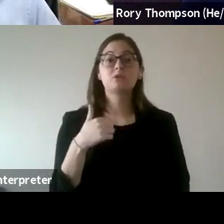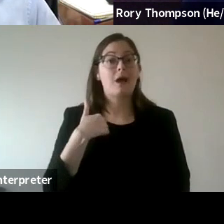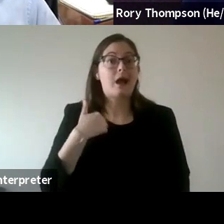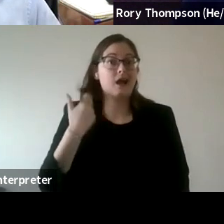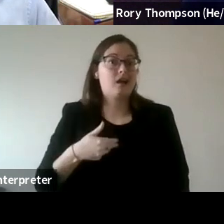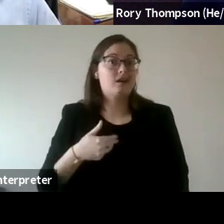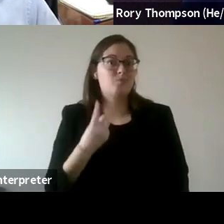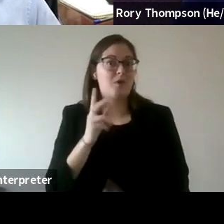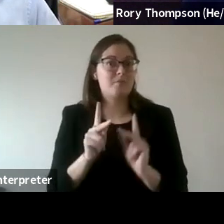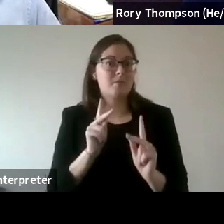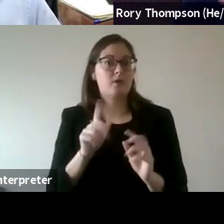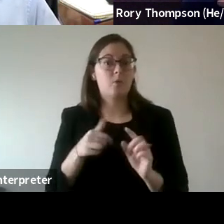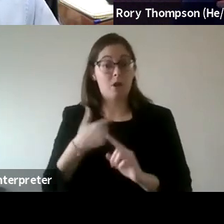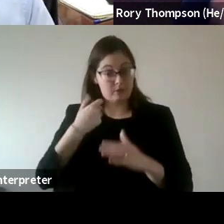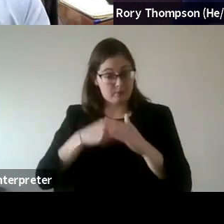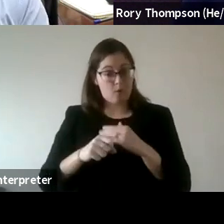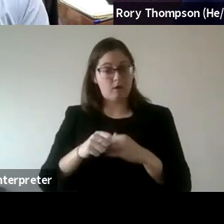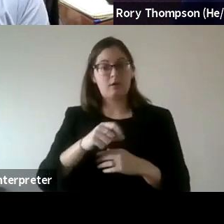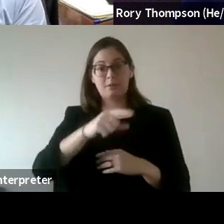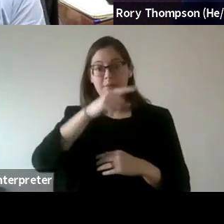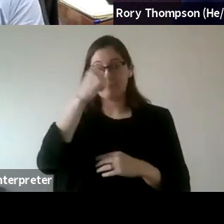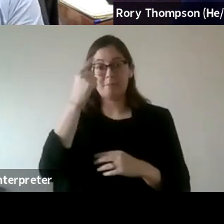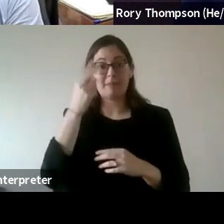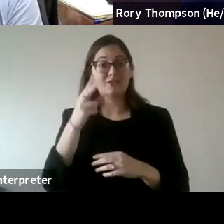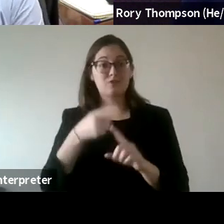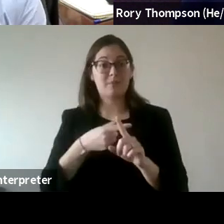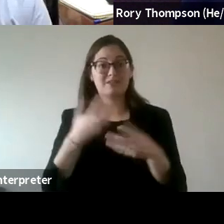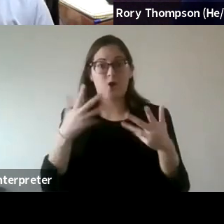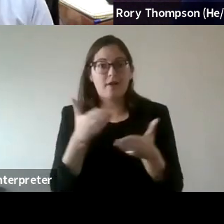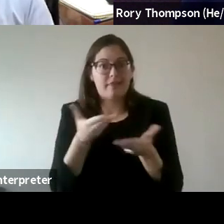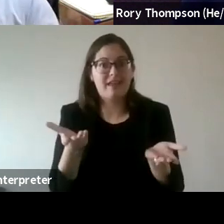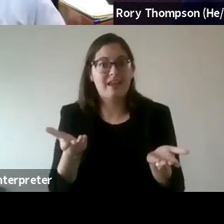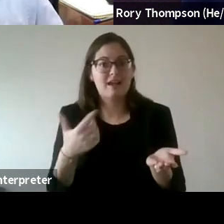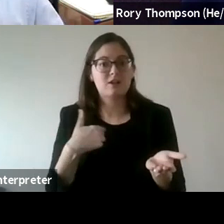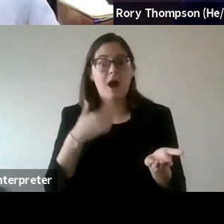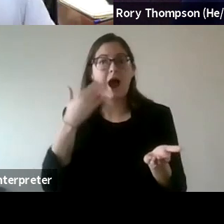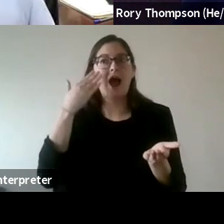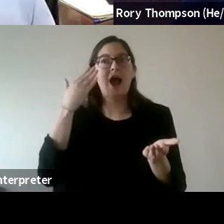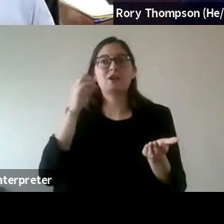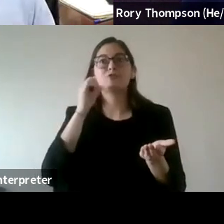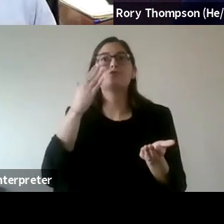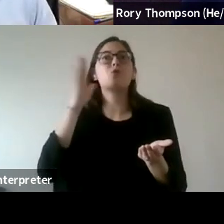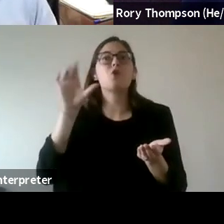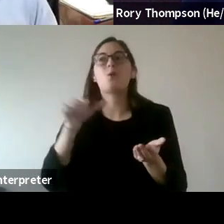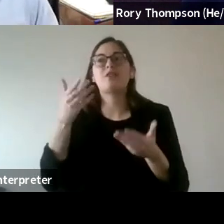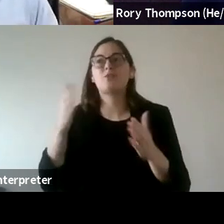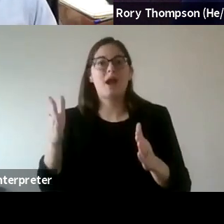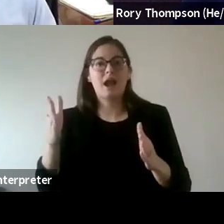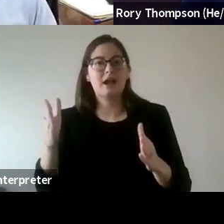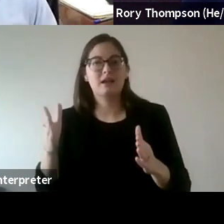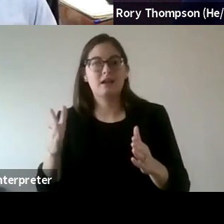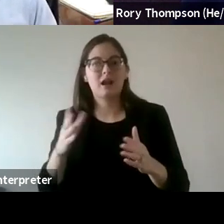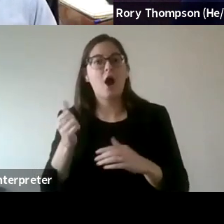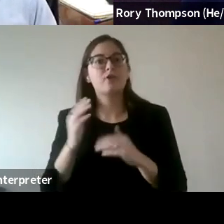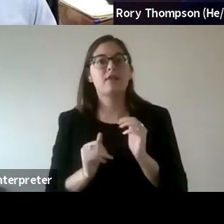people. When I was born, Black History Month was already a thing. And so I know no other way of being other than Black History